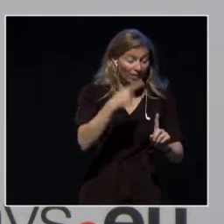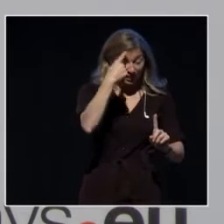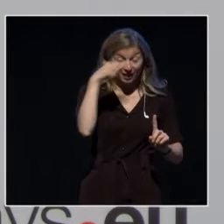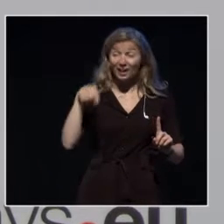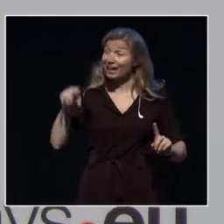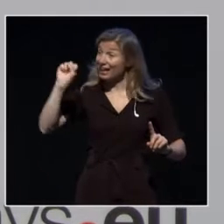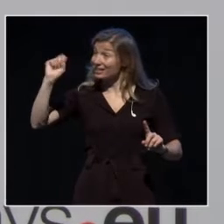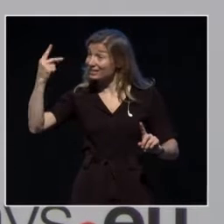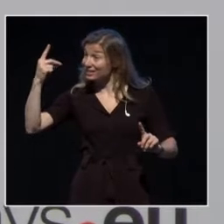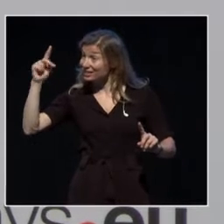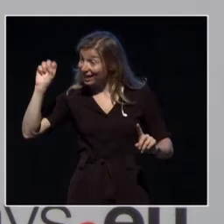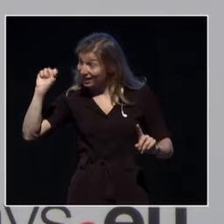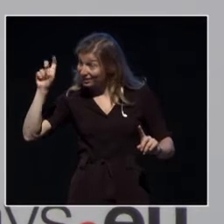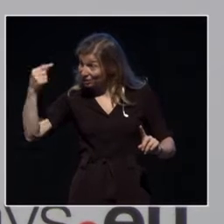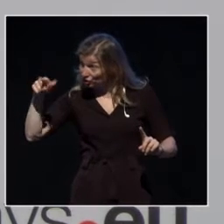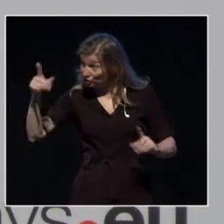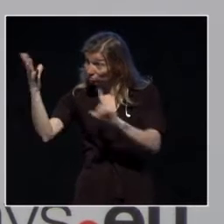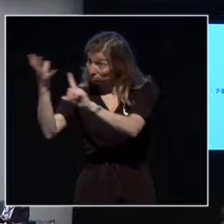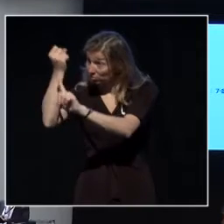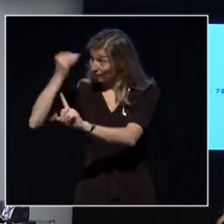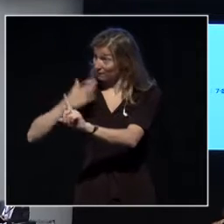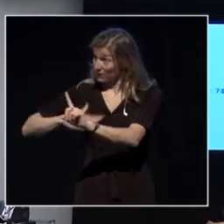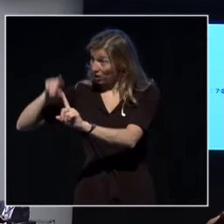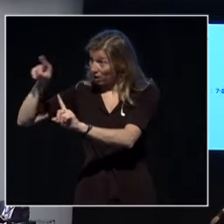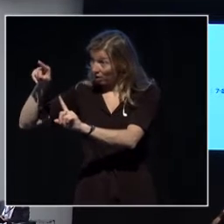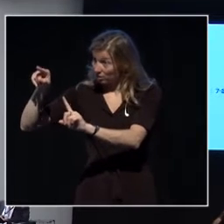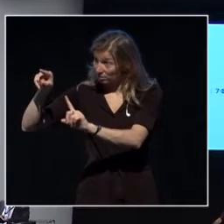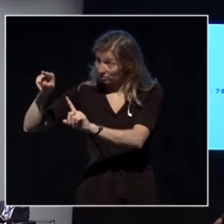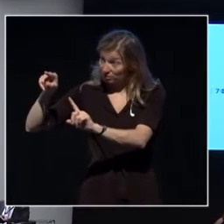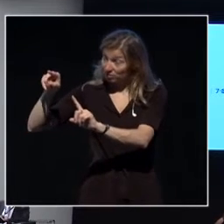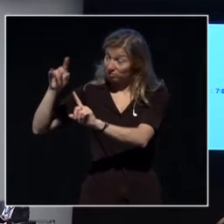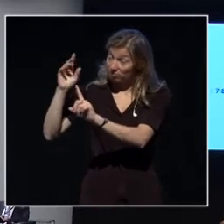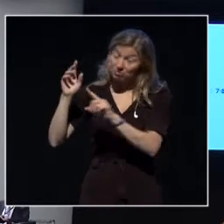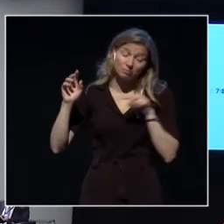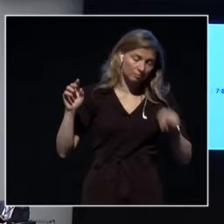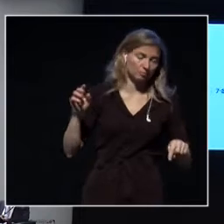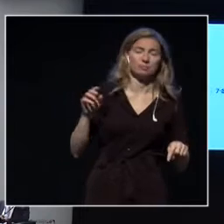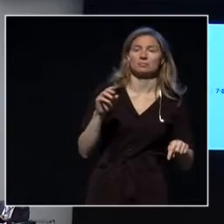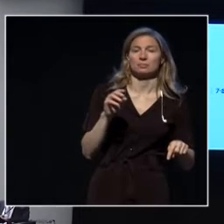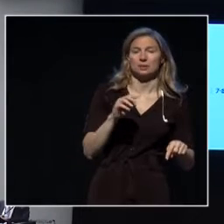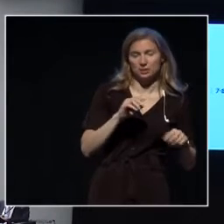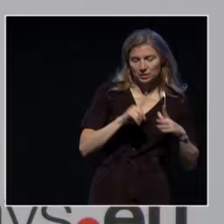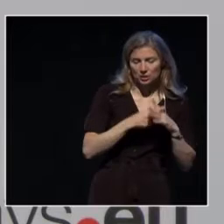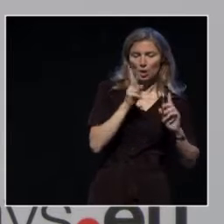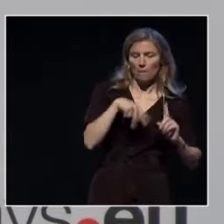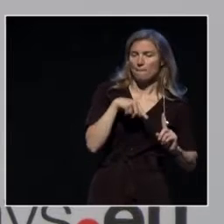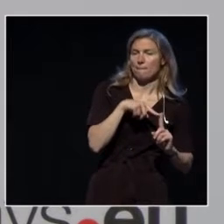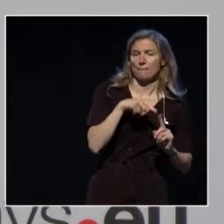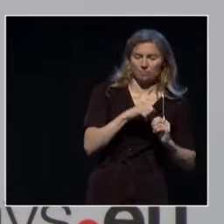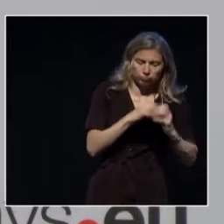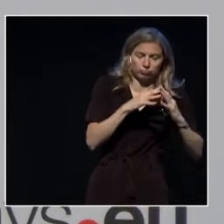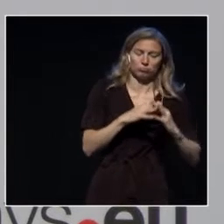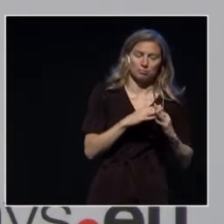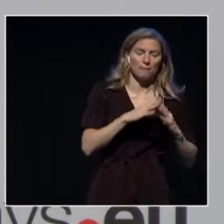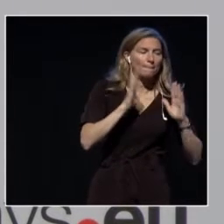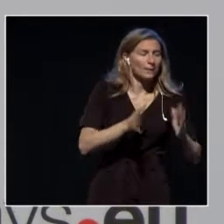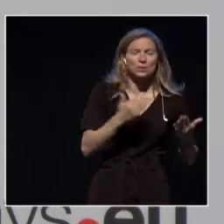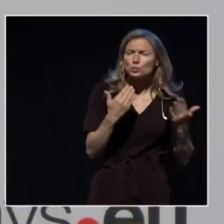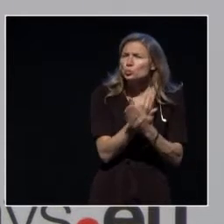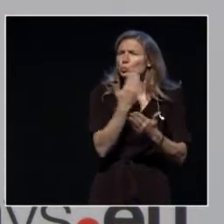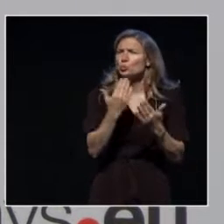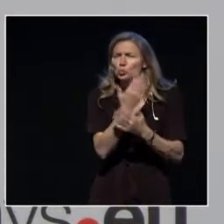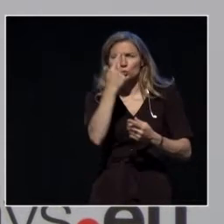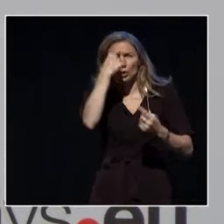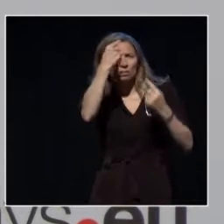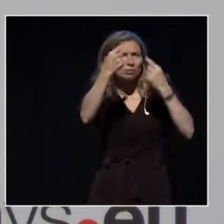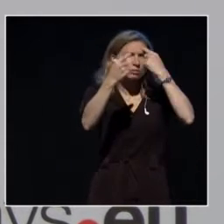Sustainable Development Goals. Because to achieve sustainable development, we need lots of innovation,